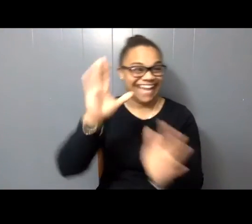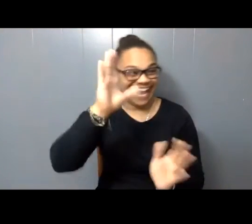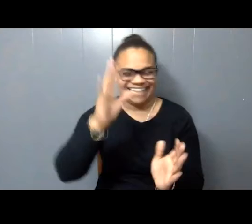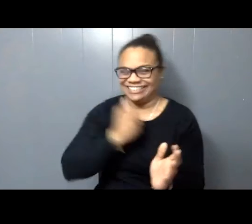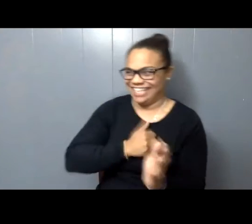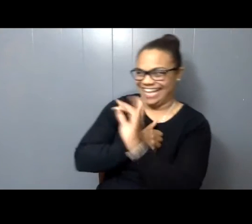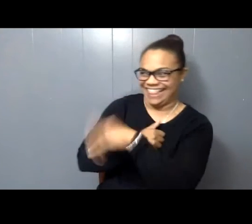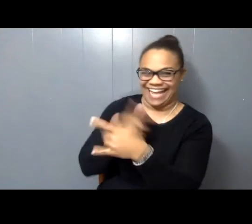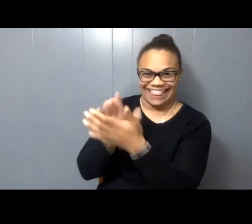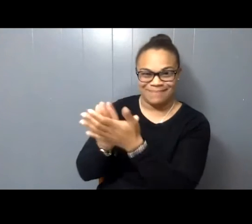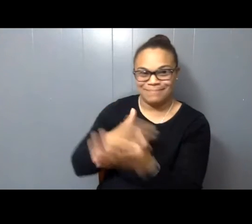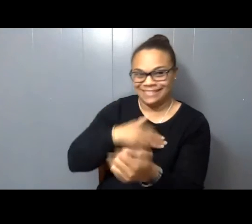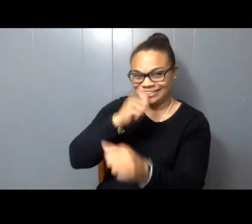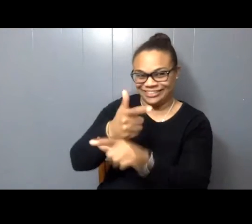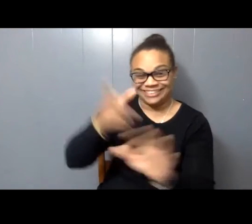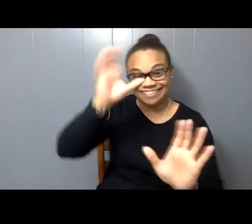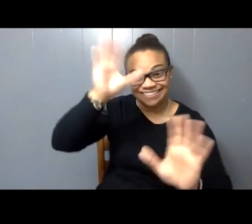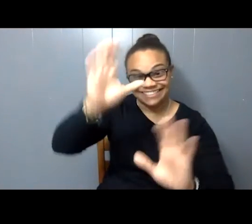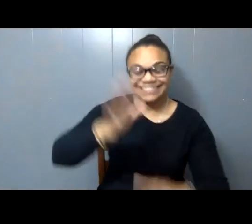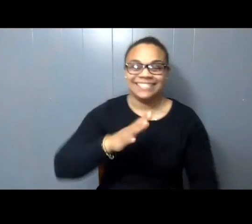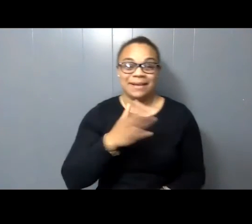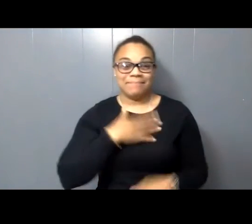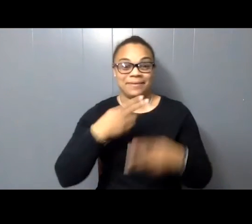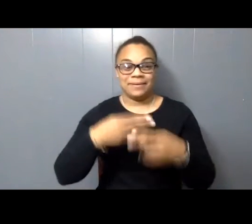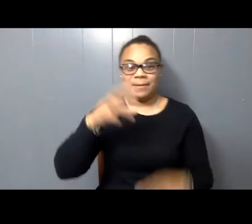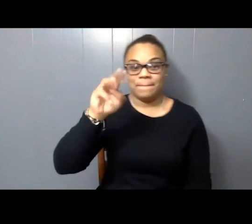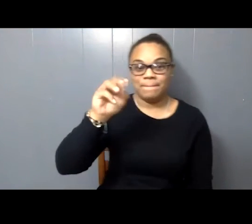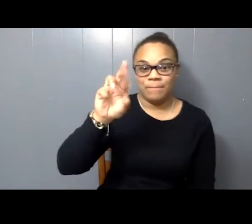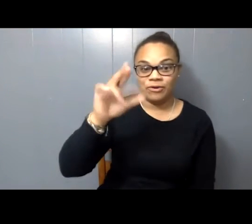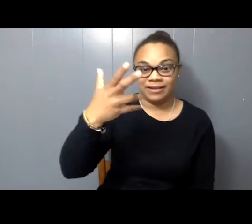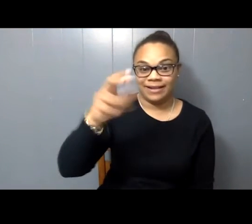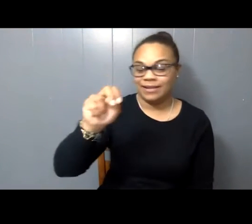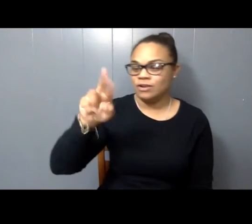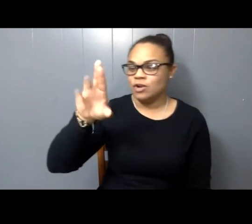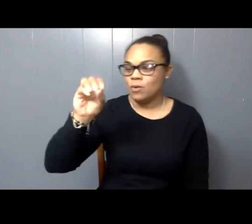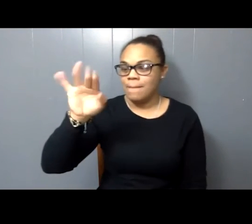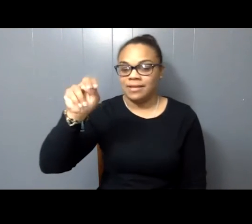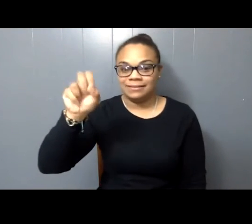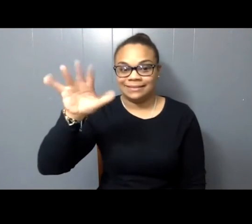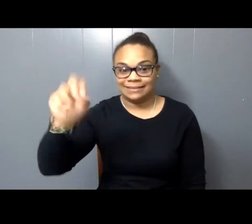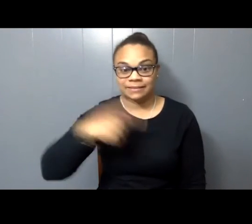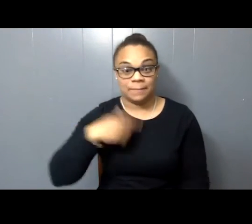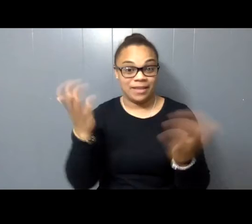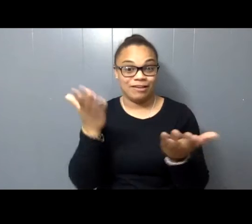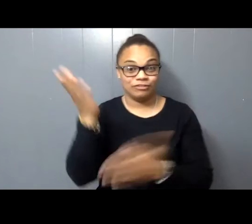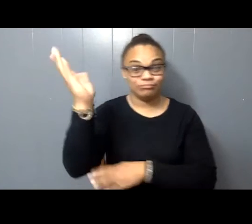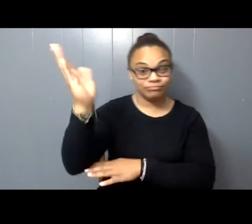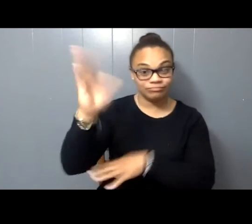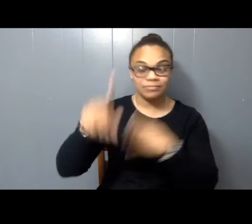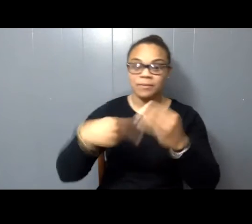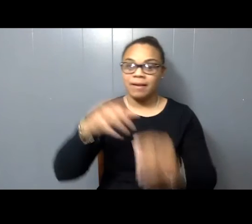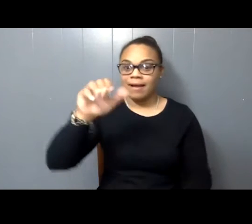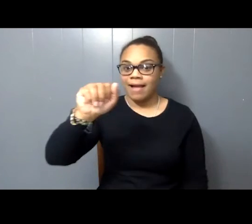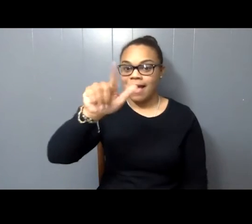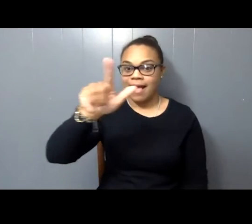Hi, everyone. My name is Morgan Robertson, and I'm here to present allyship and how to be a good ally